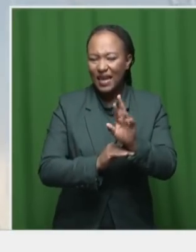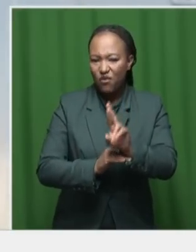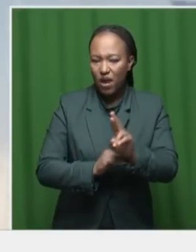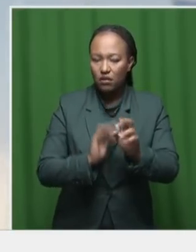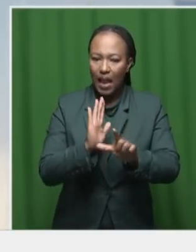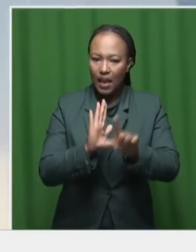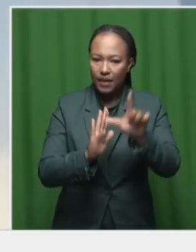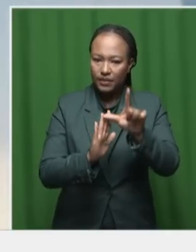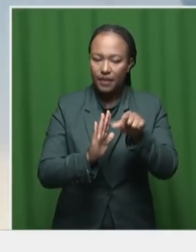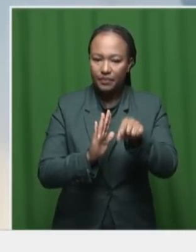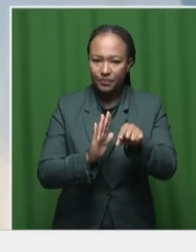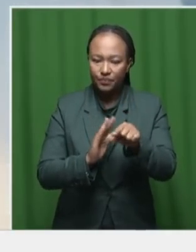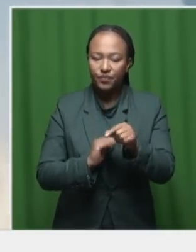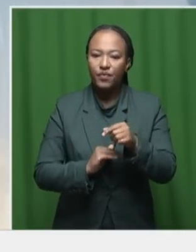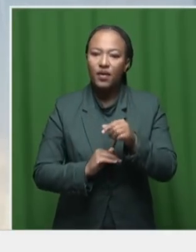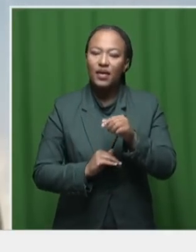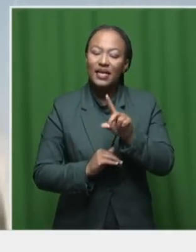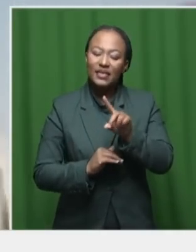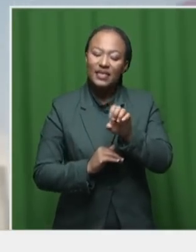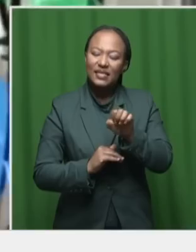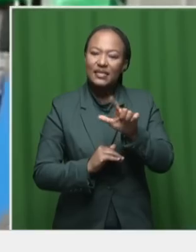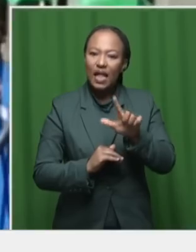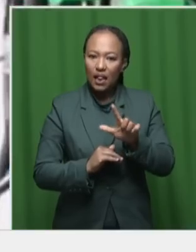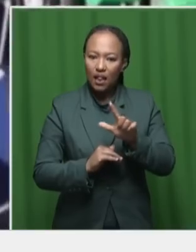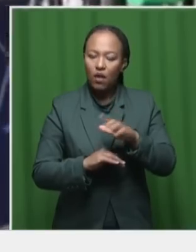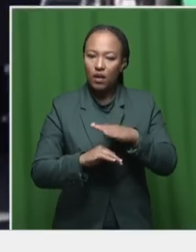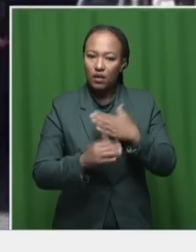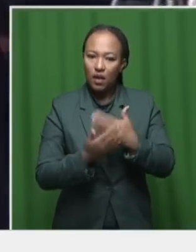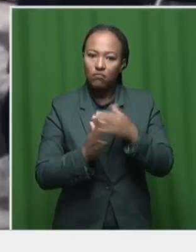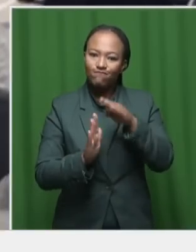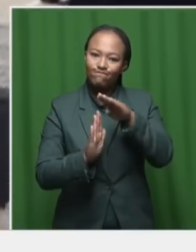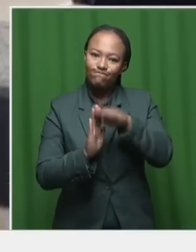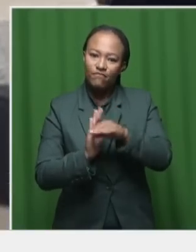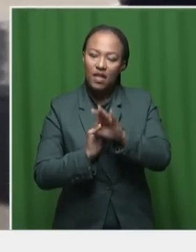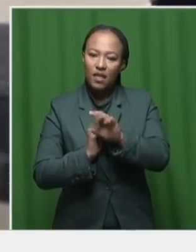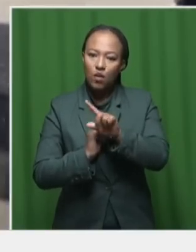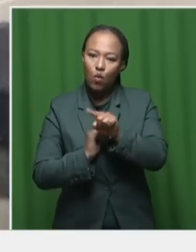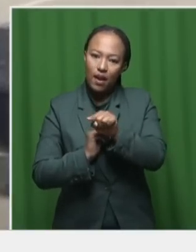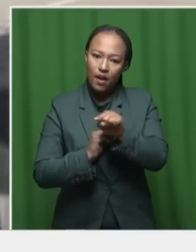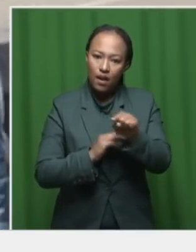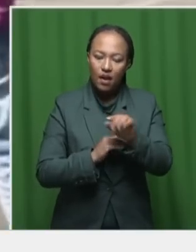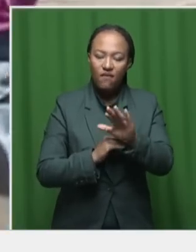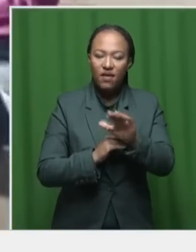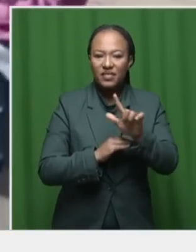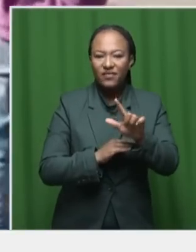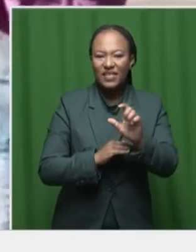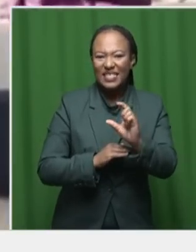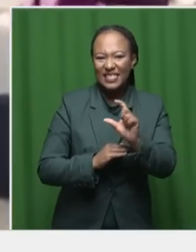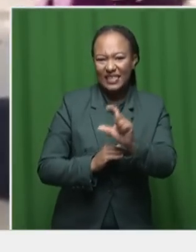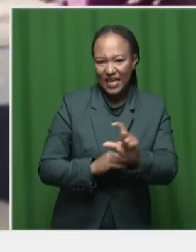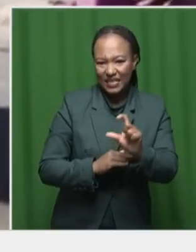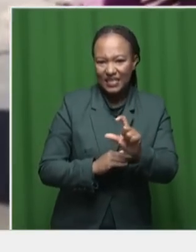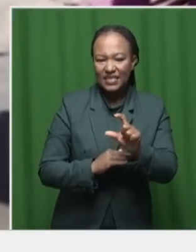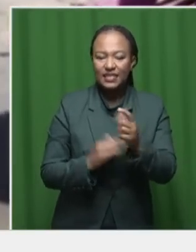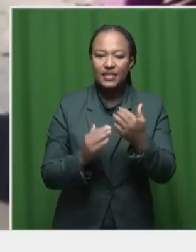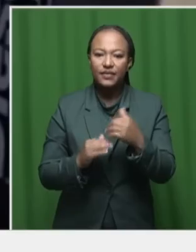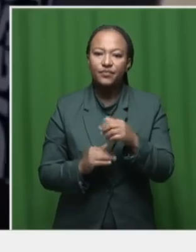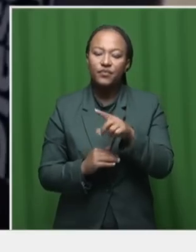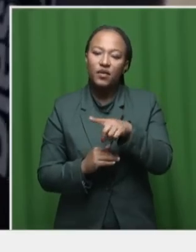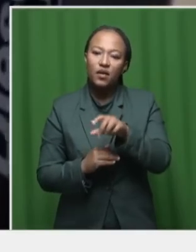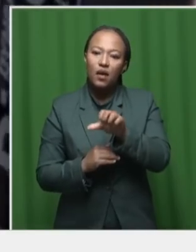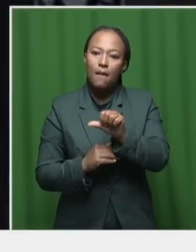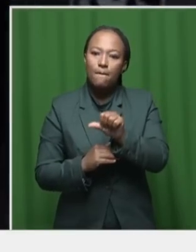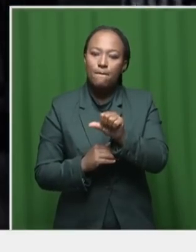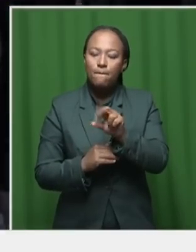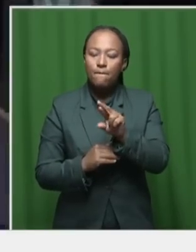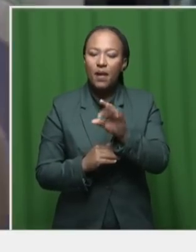litre. Diesel expected to decrease by between 31 and 57 cents a litre. And the cost of illuminating paraffin is